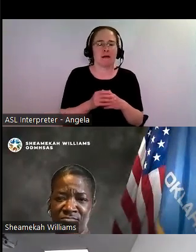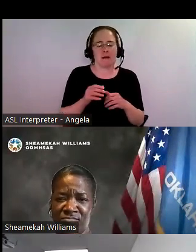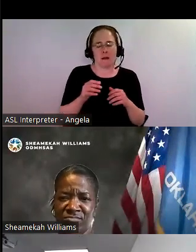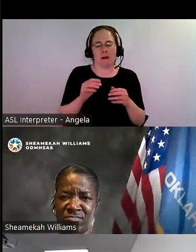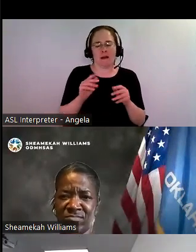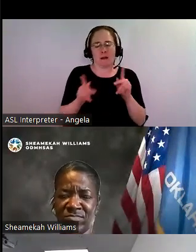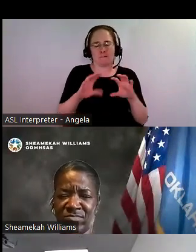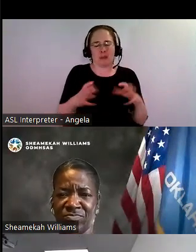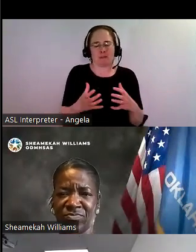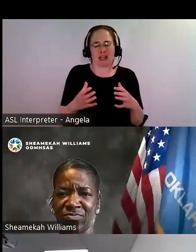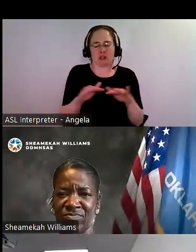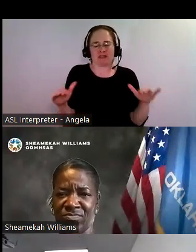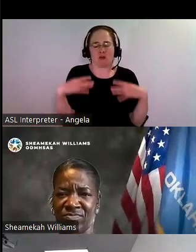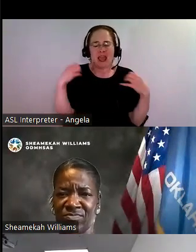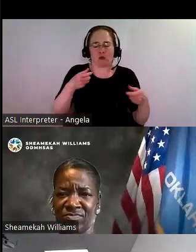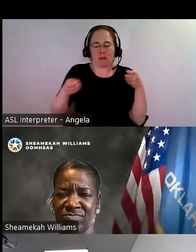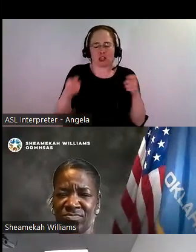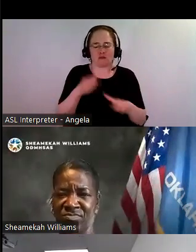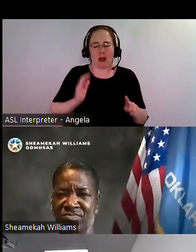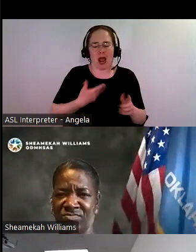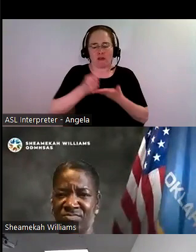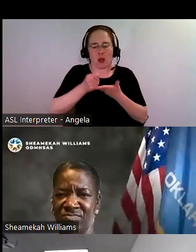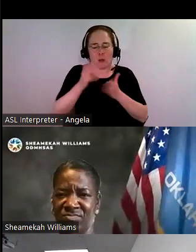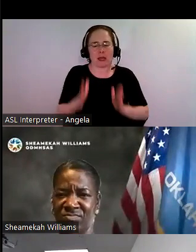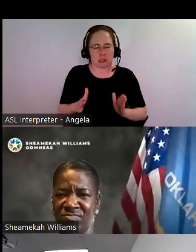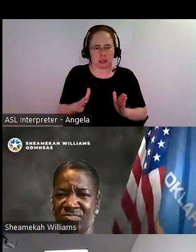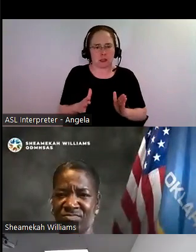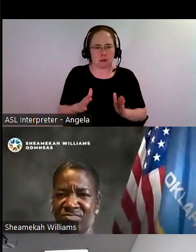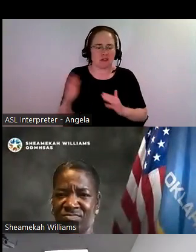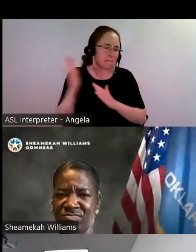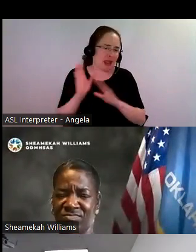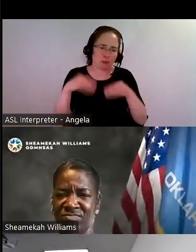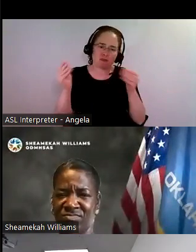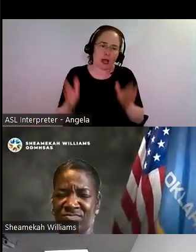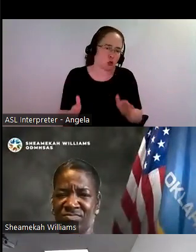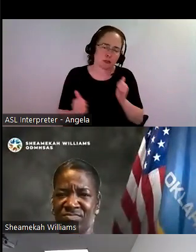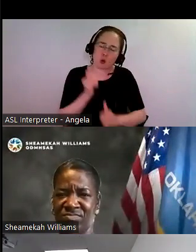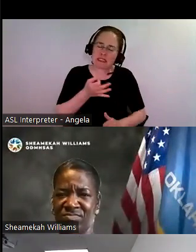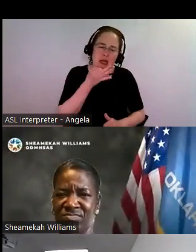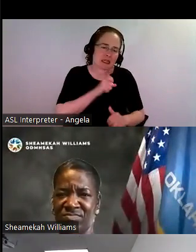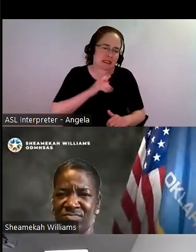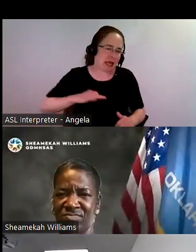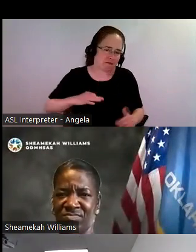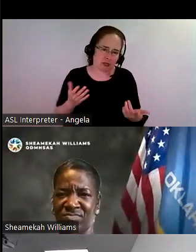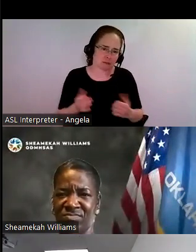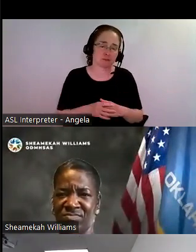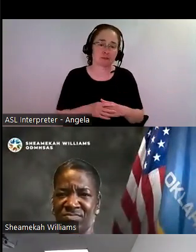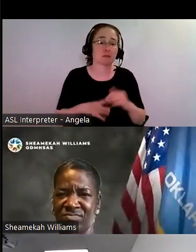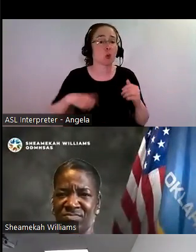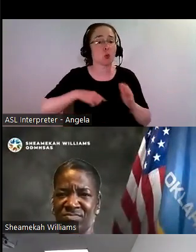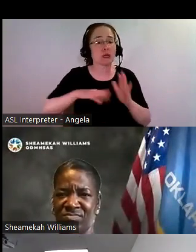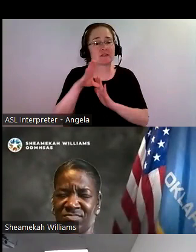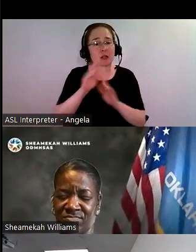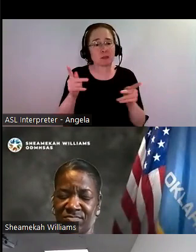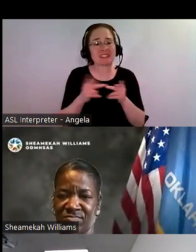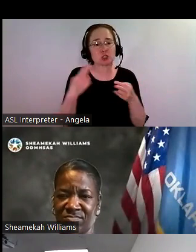management from our therapists, from the people that we look at as our main providers, our most competent staff. And what we did was we developed this position called an